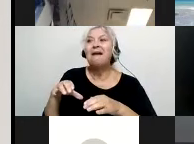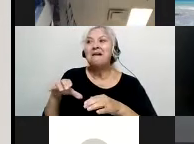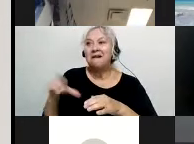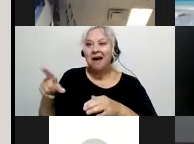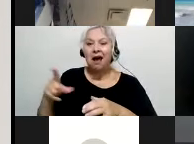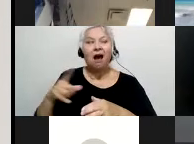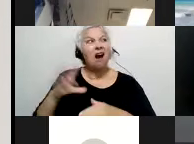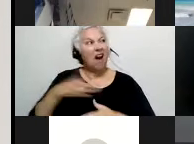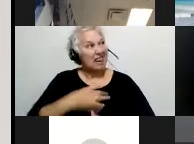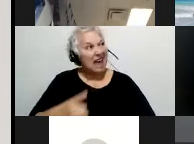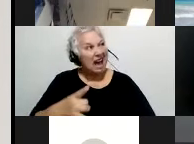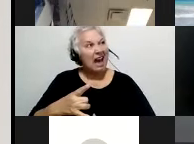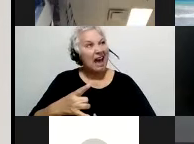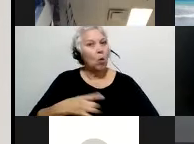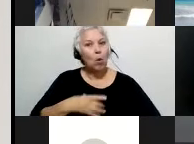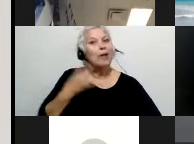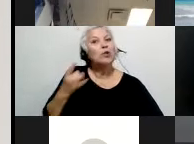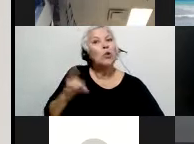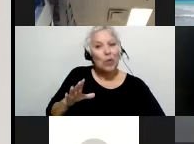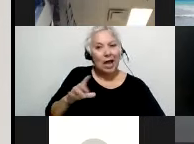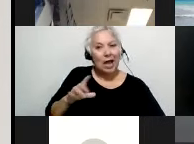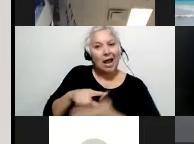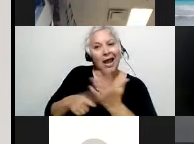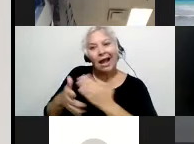express what she likes and dislikes about that job.